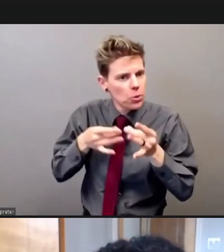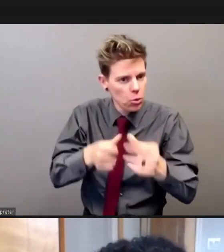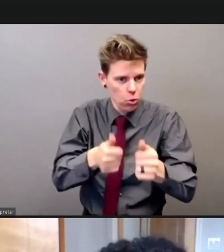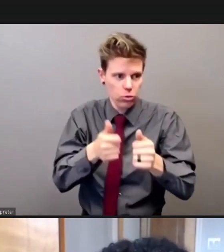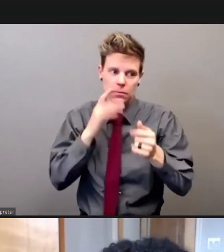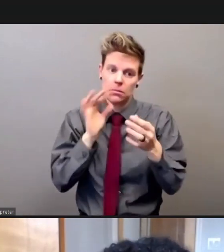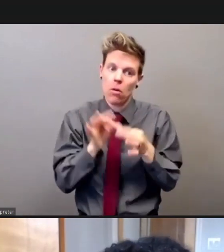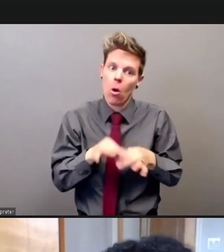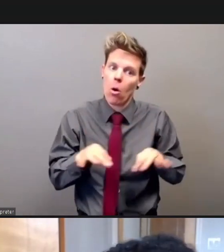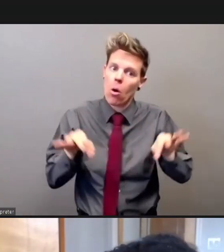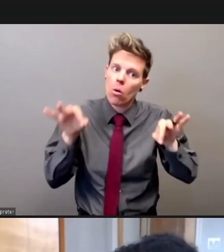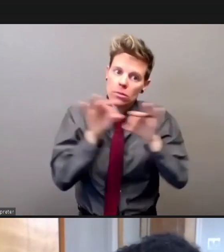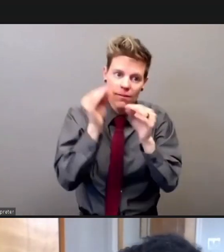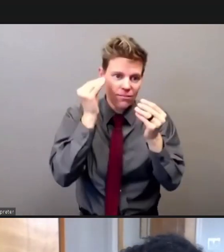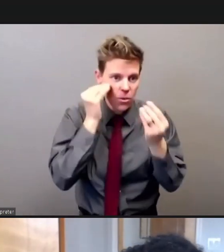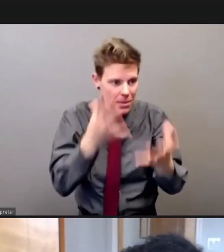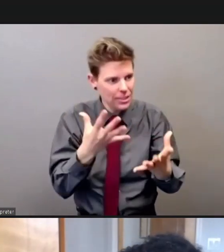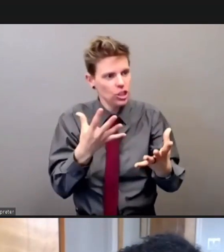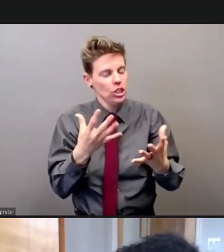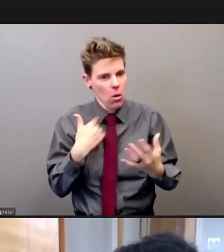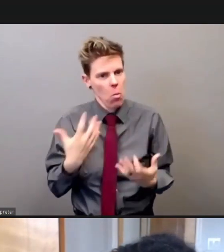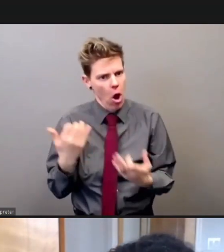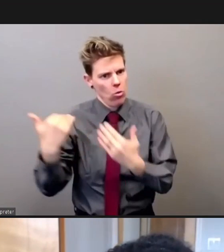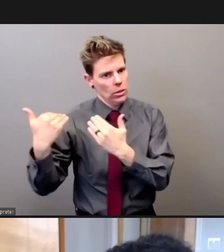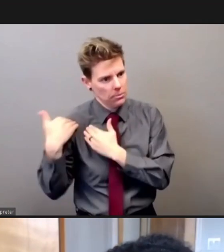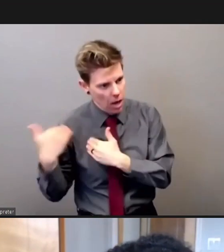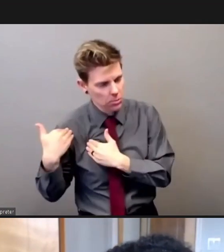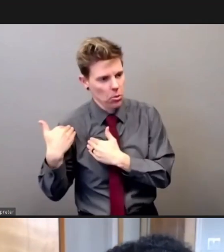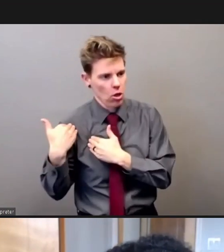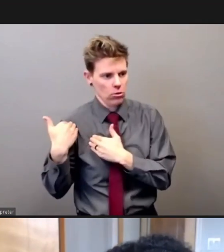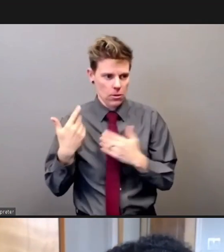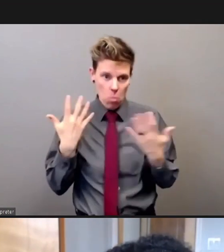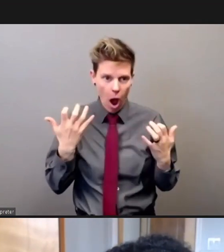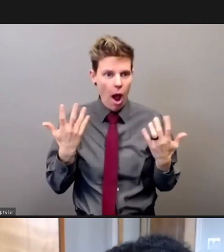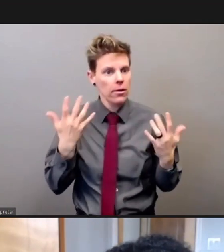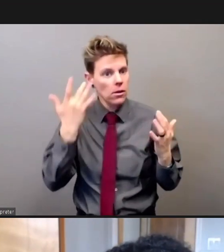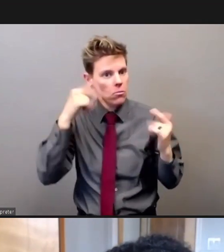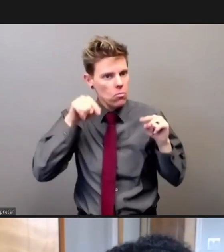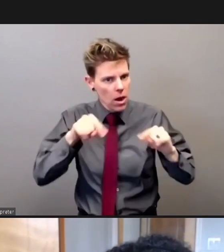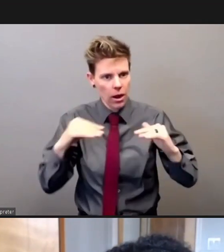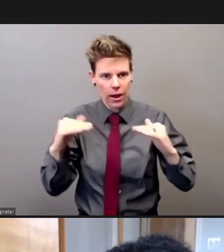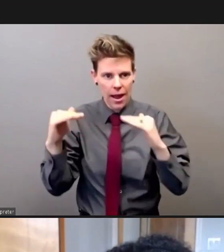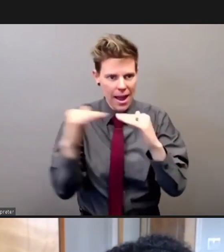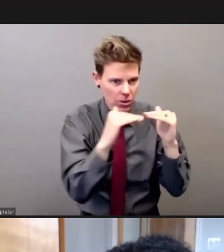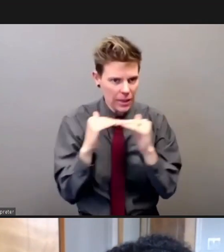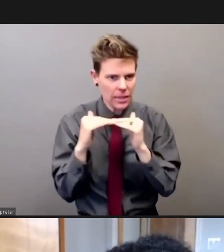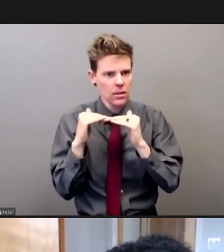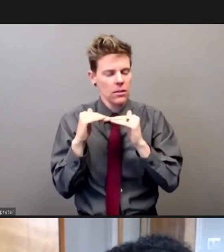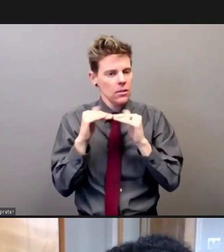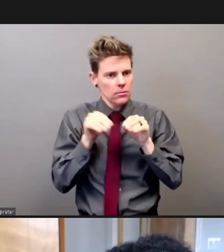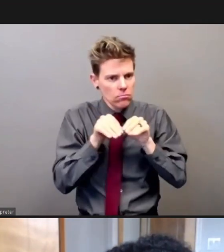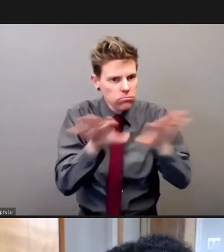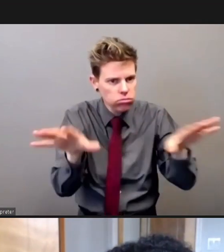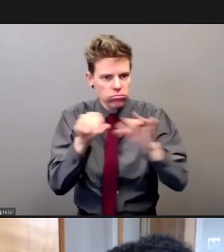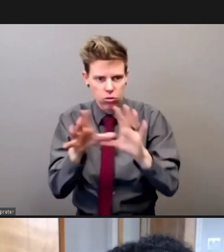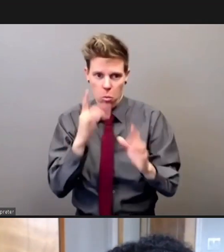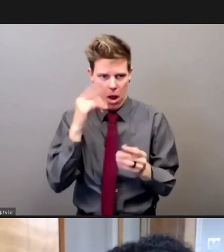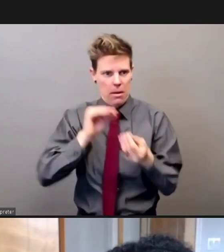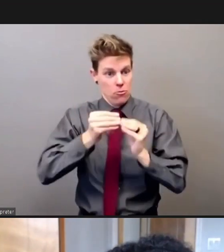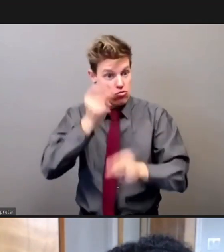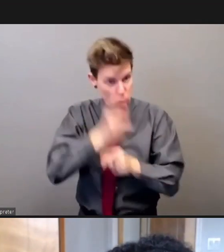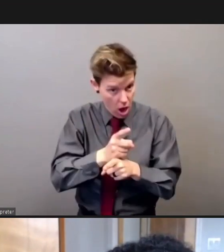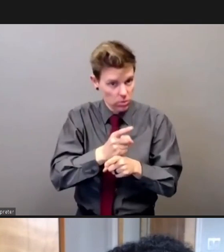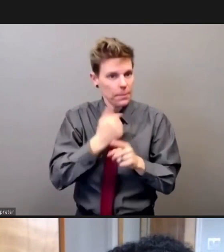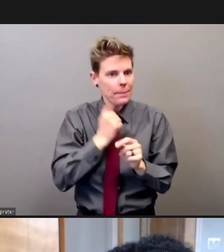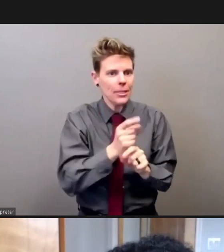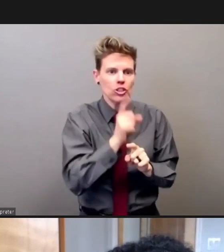want to be accountable for equitable distribution that also does what we all expect it to. So I will end